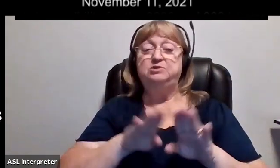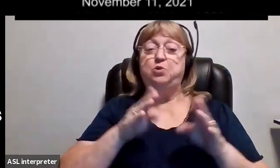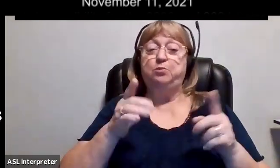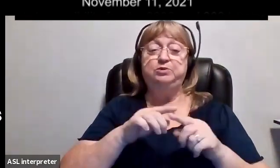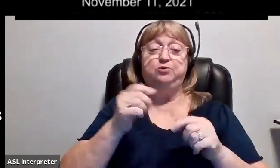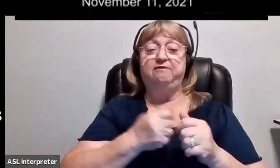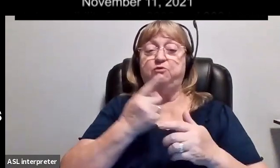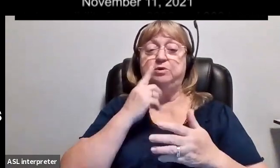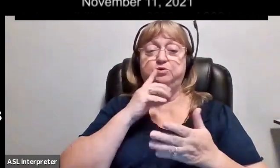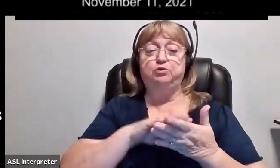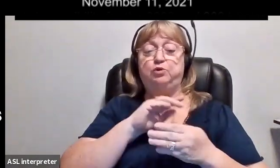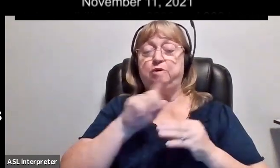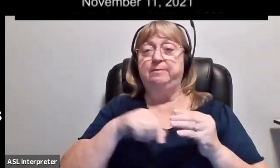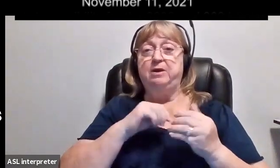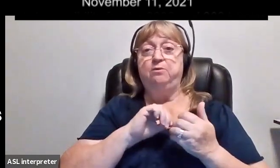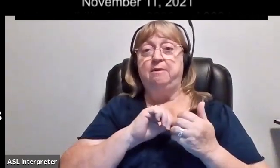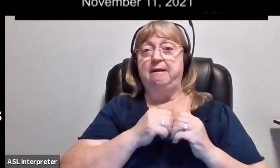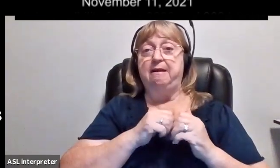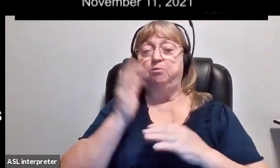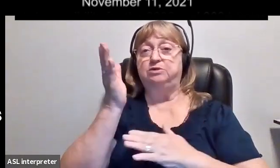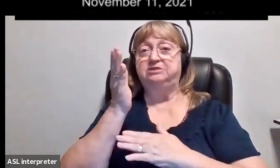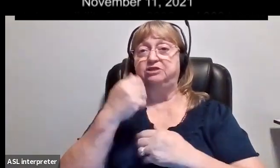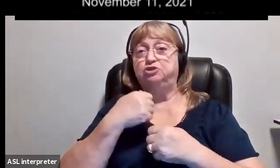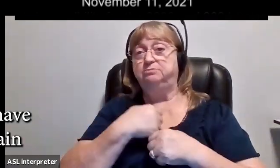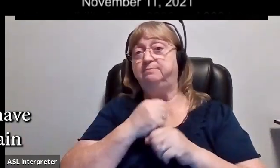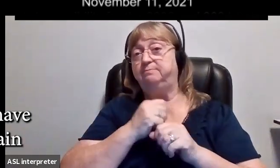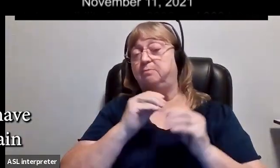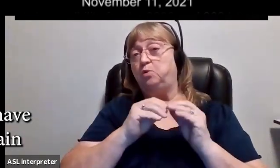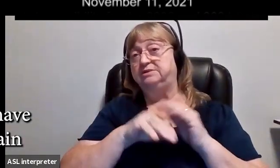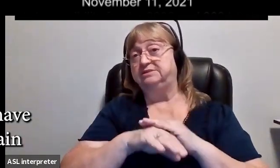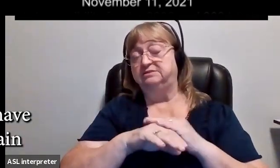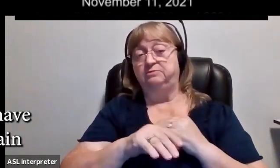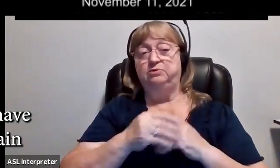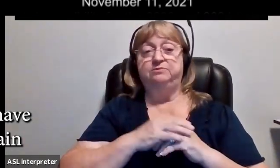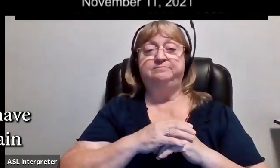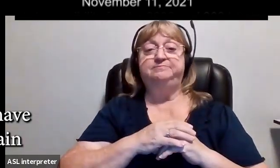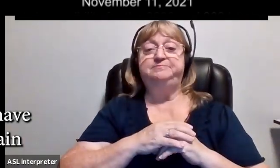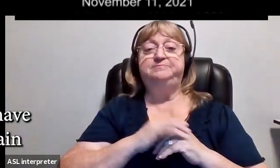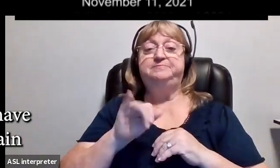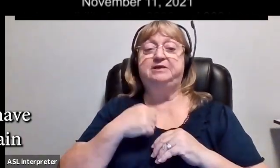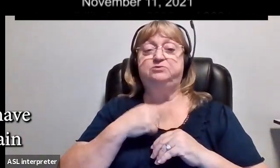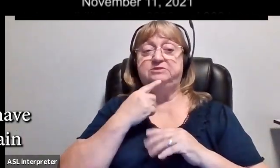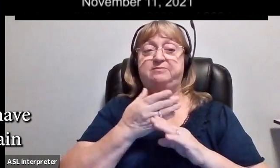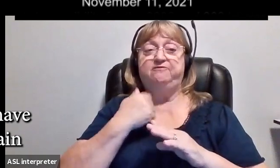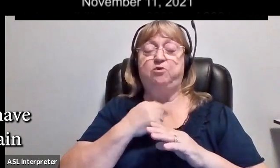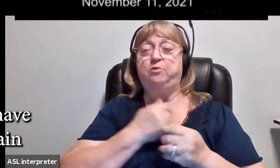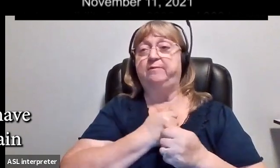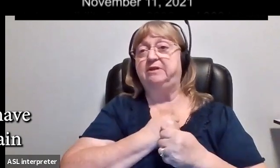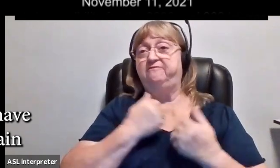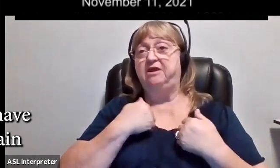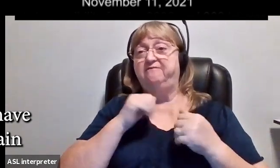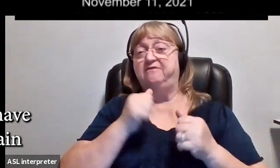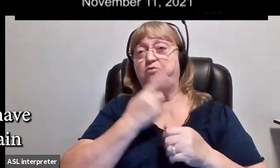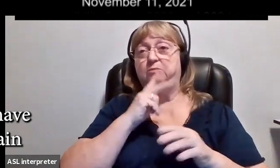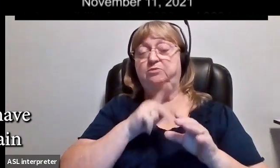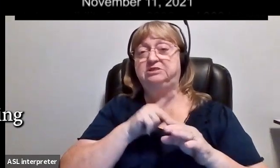everyone to learn about how presentations can be made more accessible. So, as mentioned, we would love to have everyone